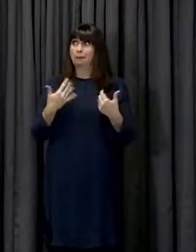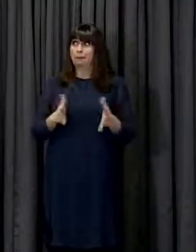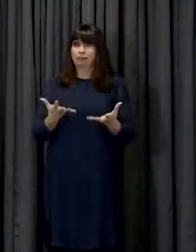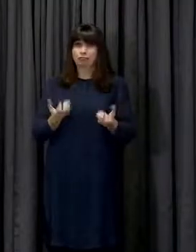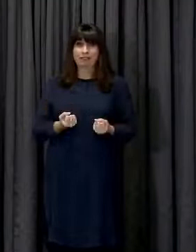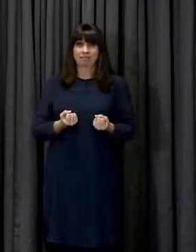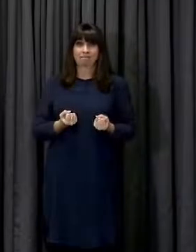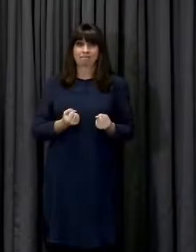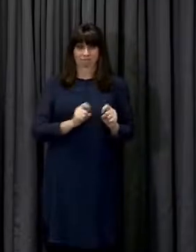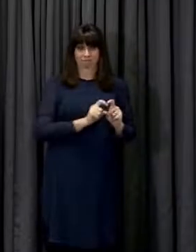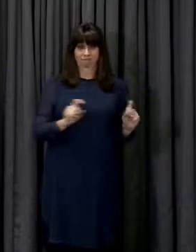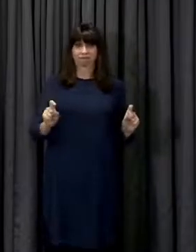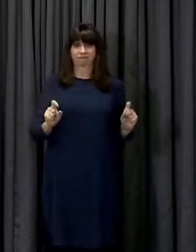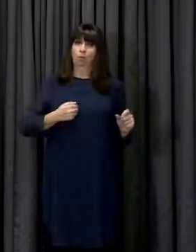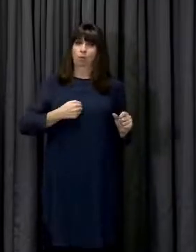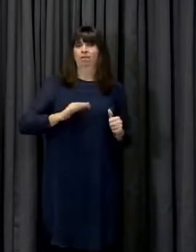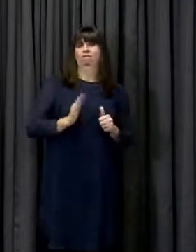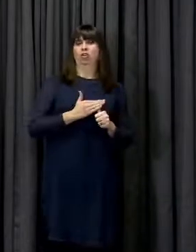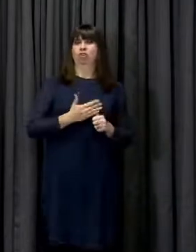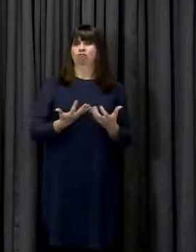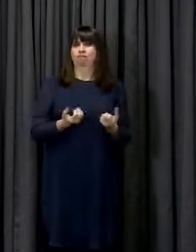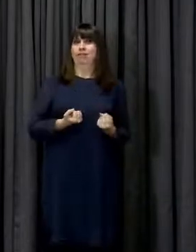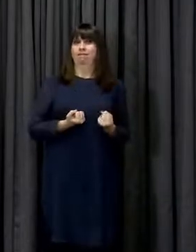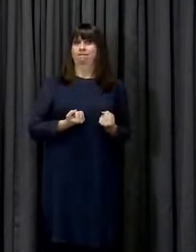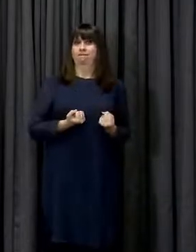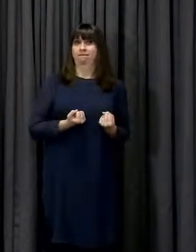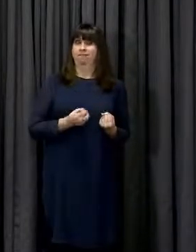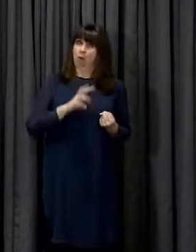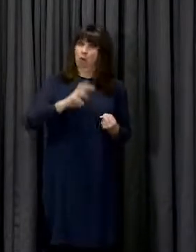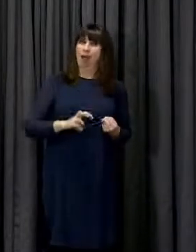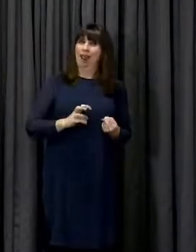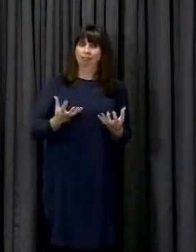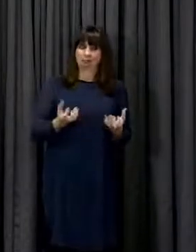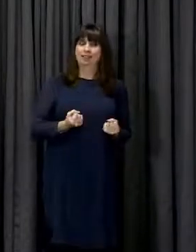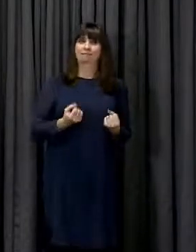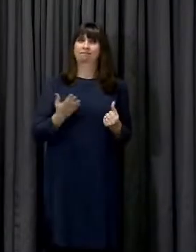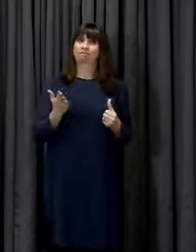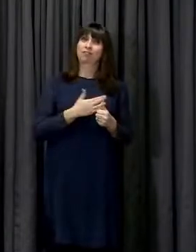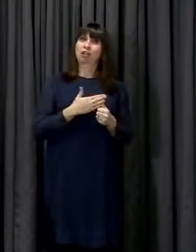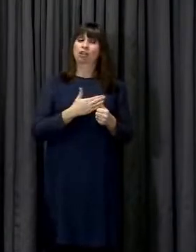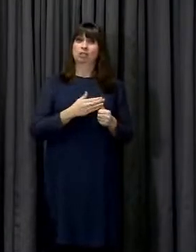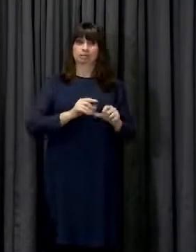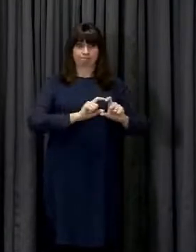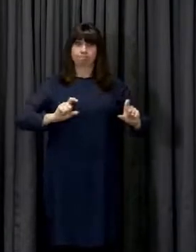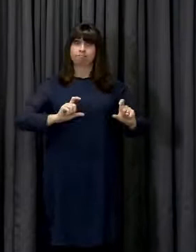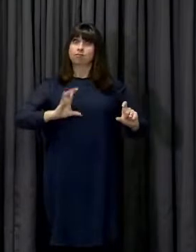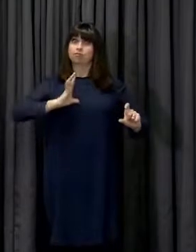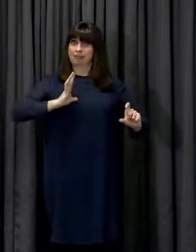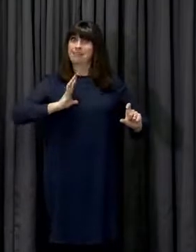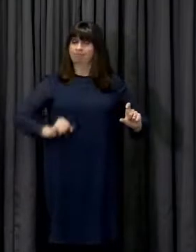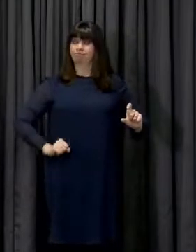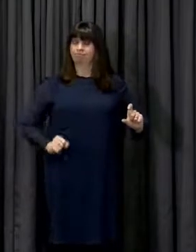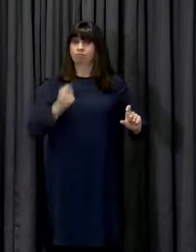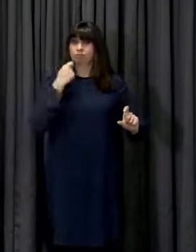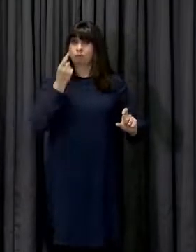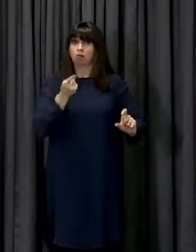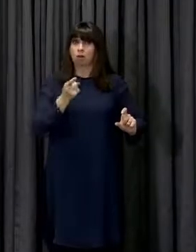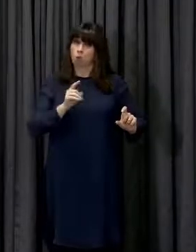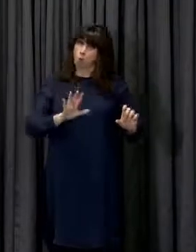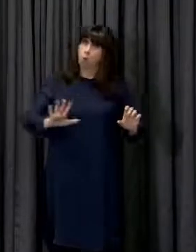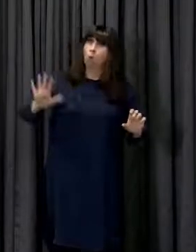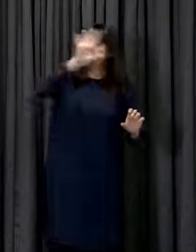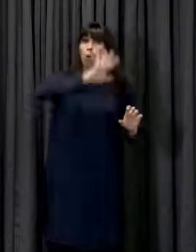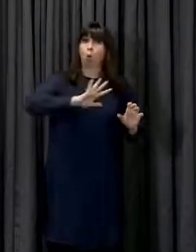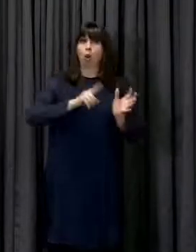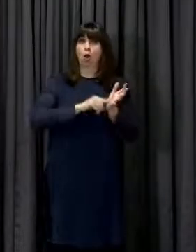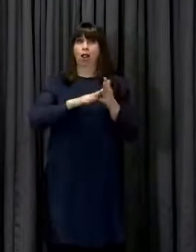our own COVID vaccine allocations. They've arrived in Wales, they're ready to be deployed. From tomorrow, everyone will start vaccinating. We'll